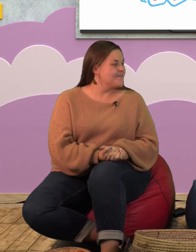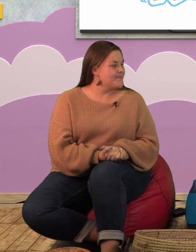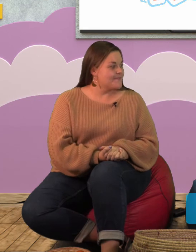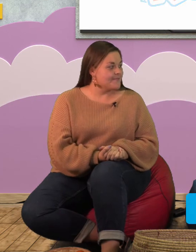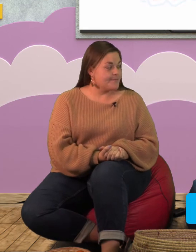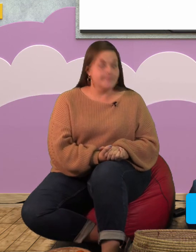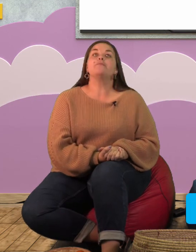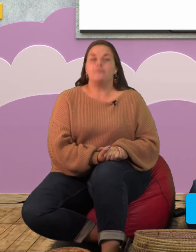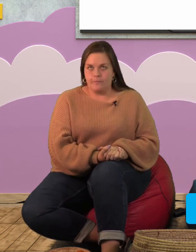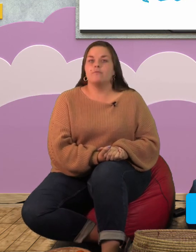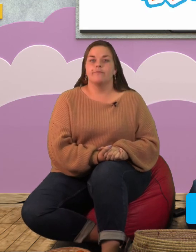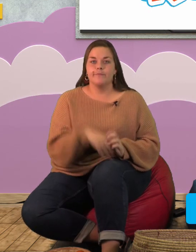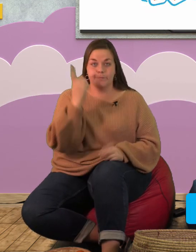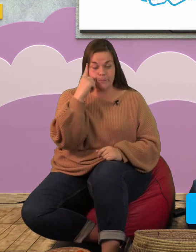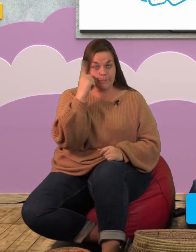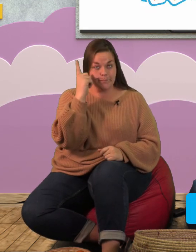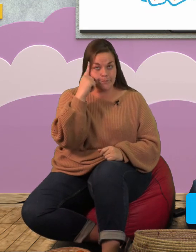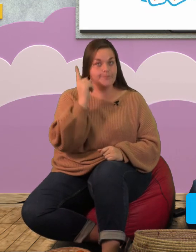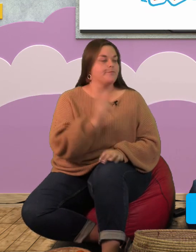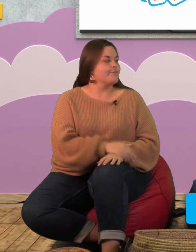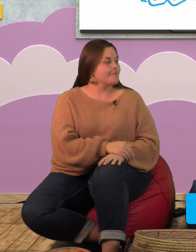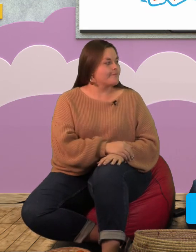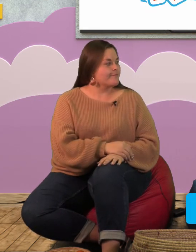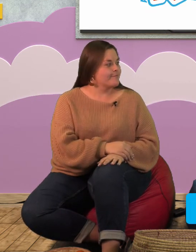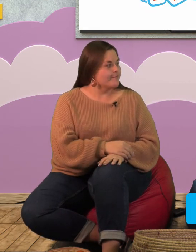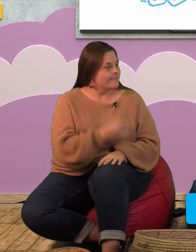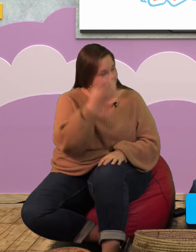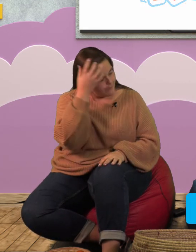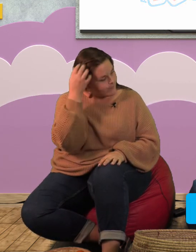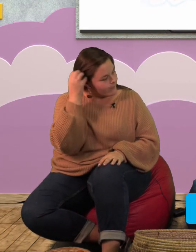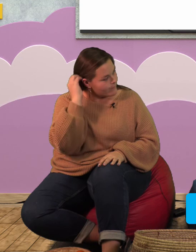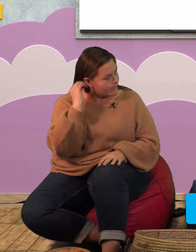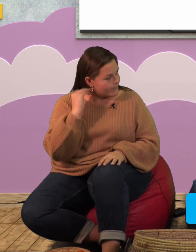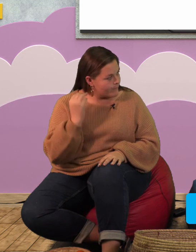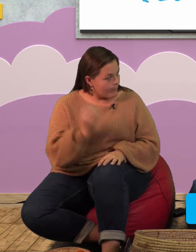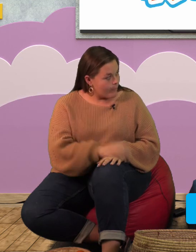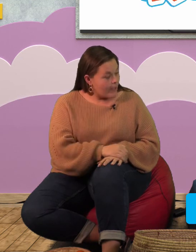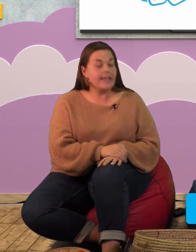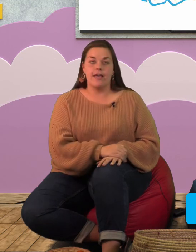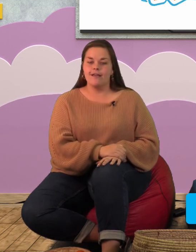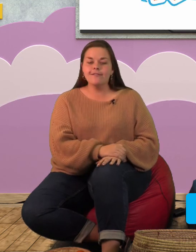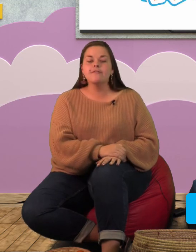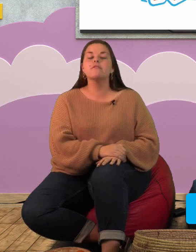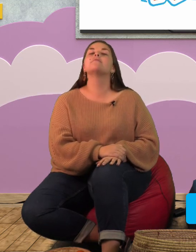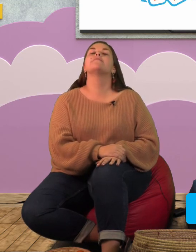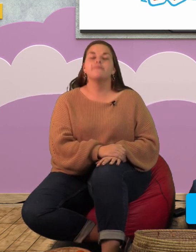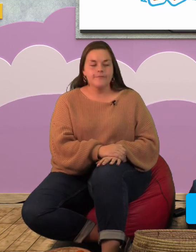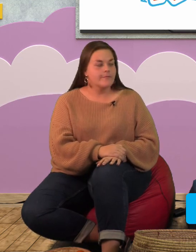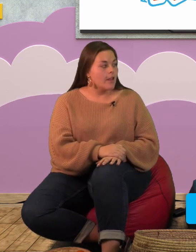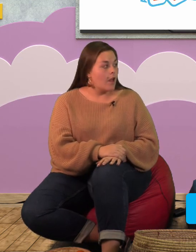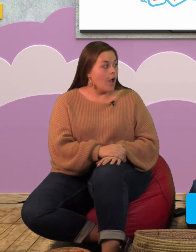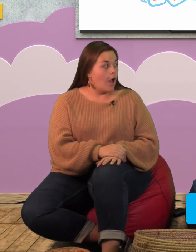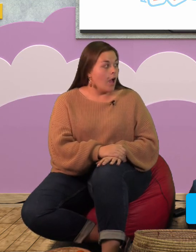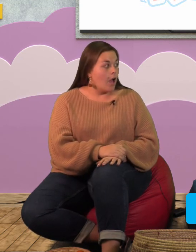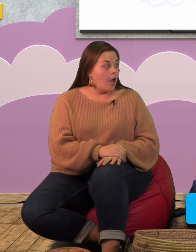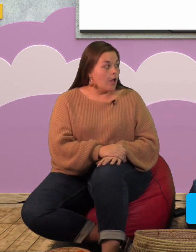want to pack our school bags for our first day of school. So because we learned to count to the number 20 today, yes, we have to put 20